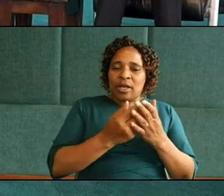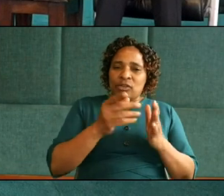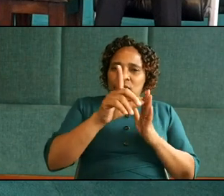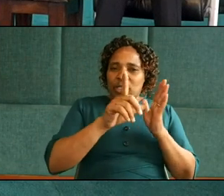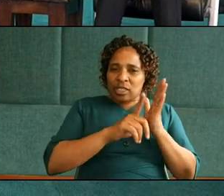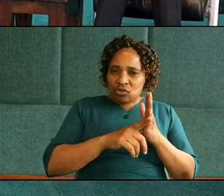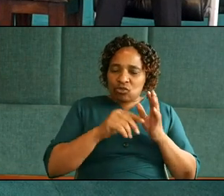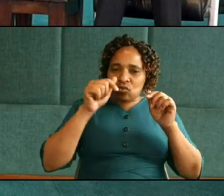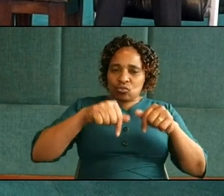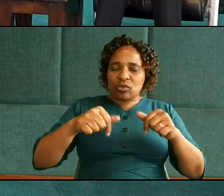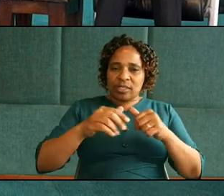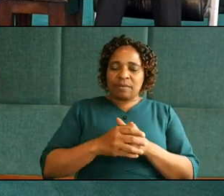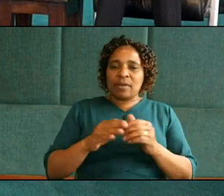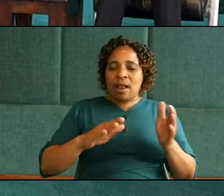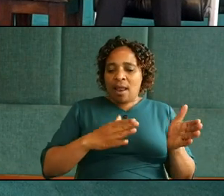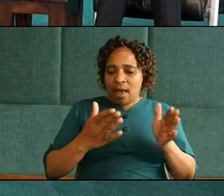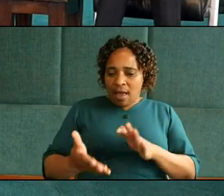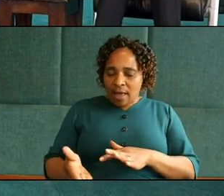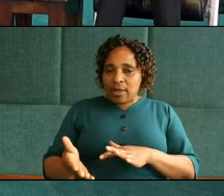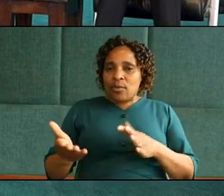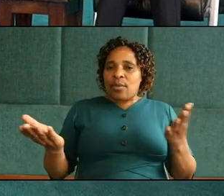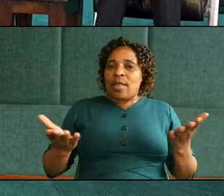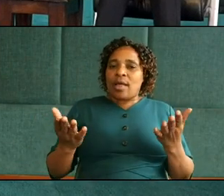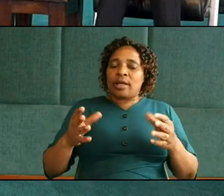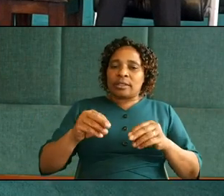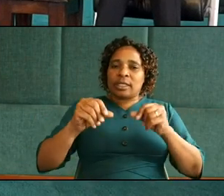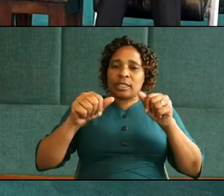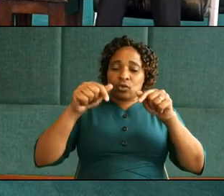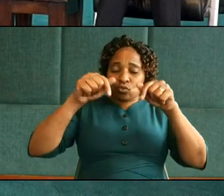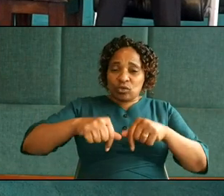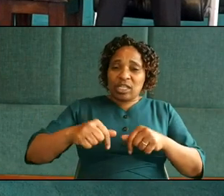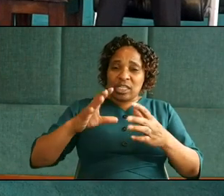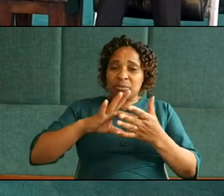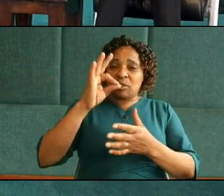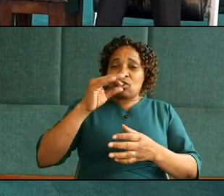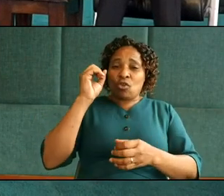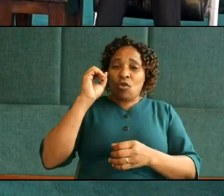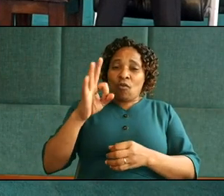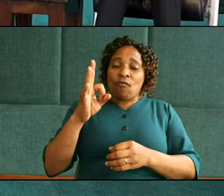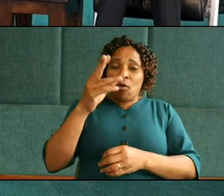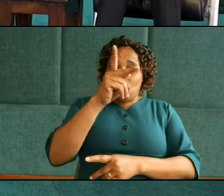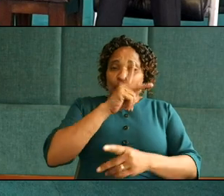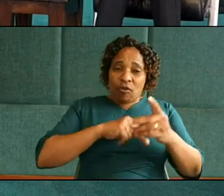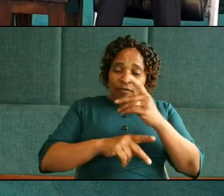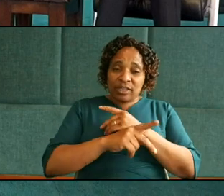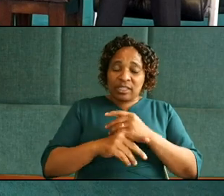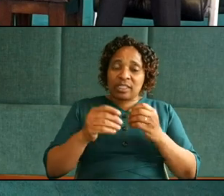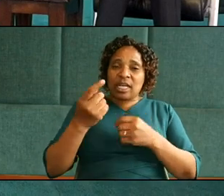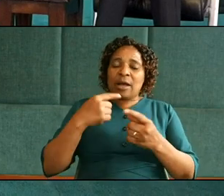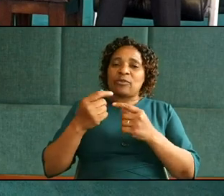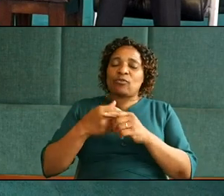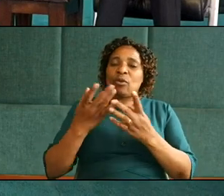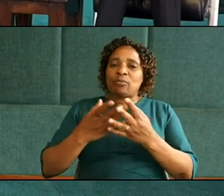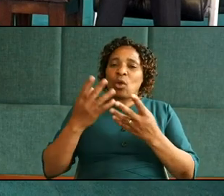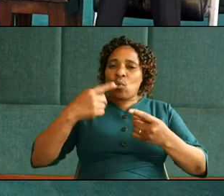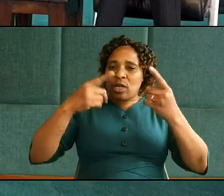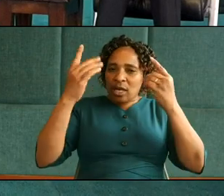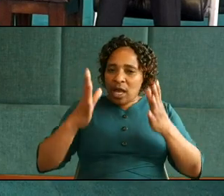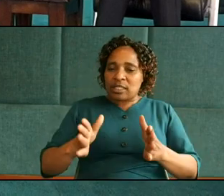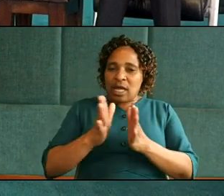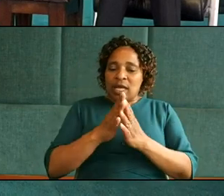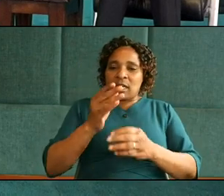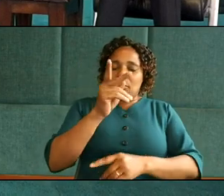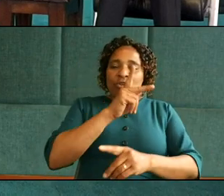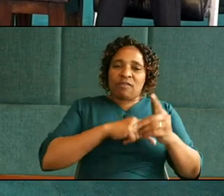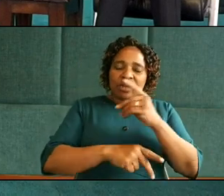in the Sand. Yeah, today's spirit of prophecy comes from Patriarchs and Prophets, chapter